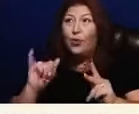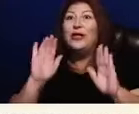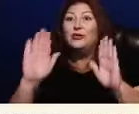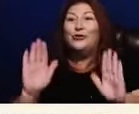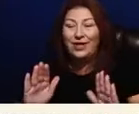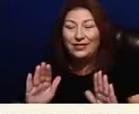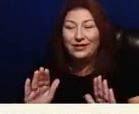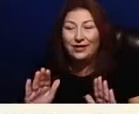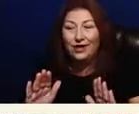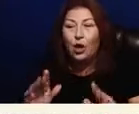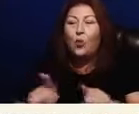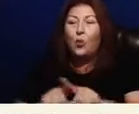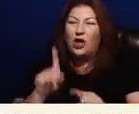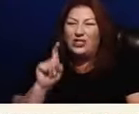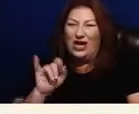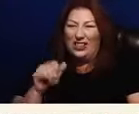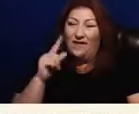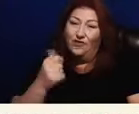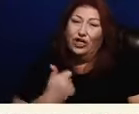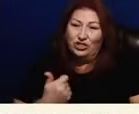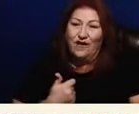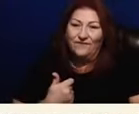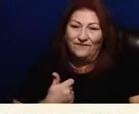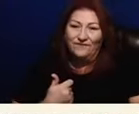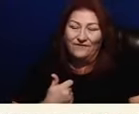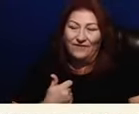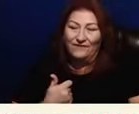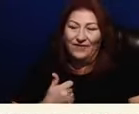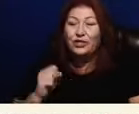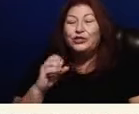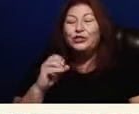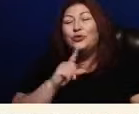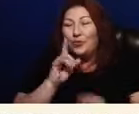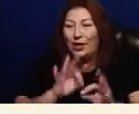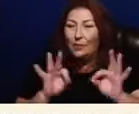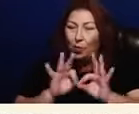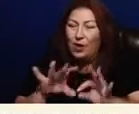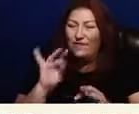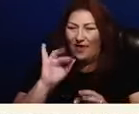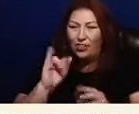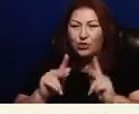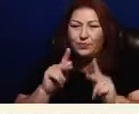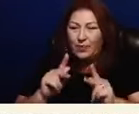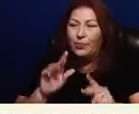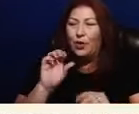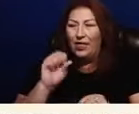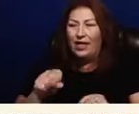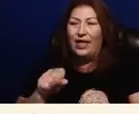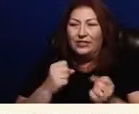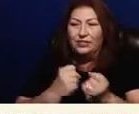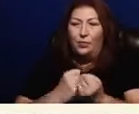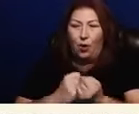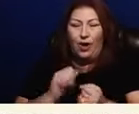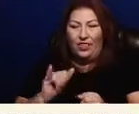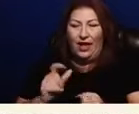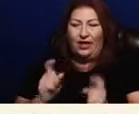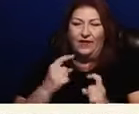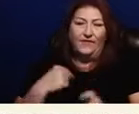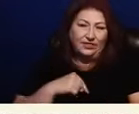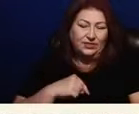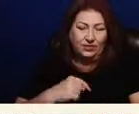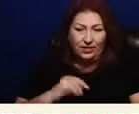great. We also need that for ourselves. And so it's so important to find those people who can reflect that good back to us. There's also